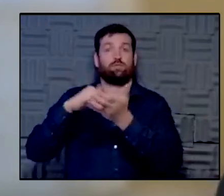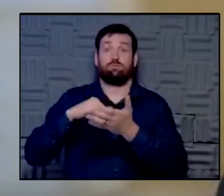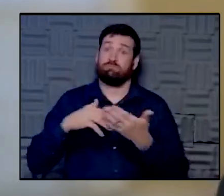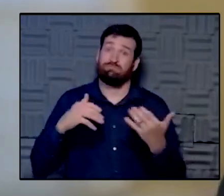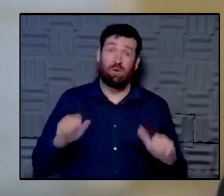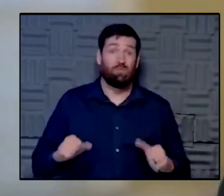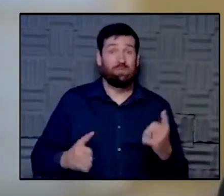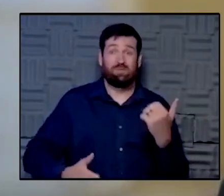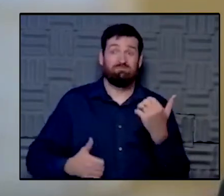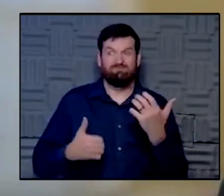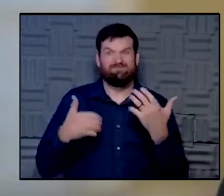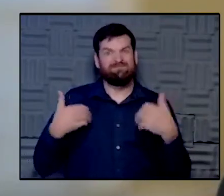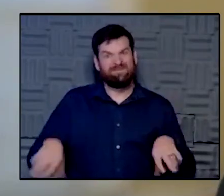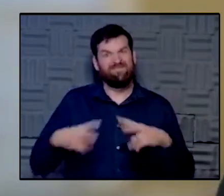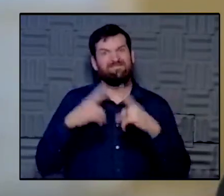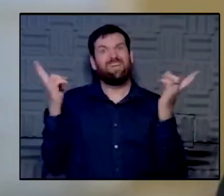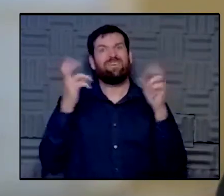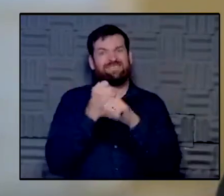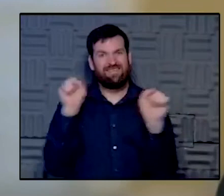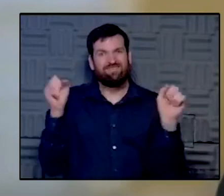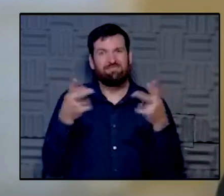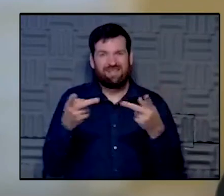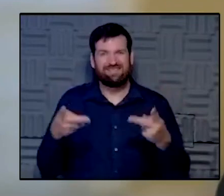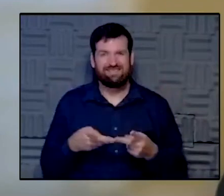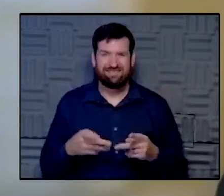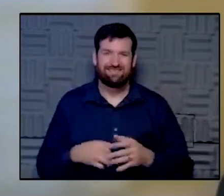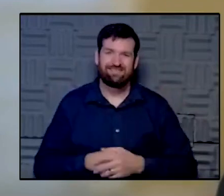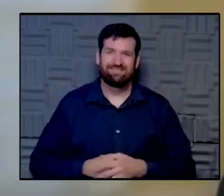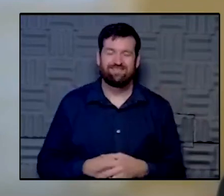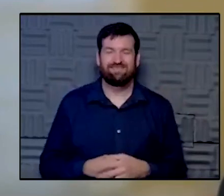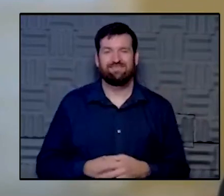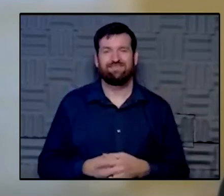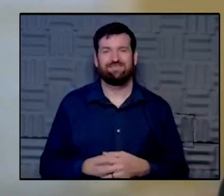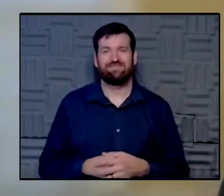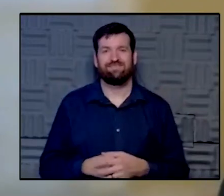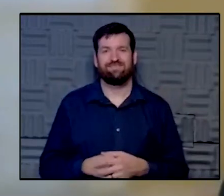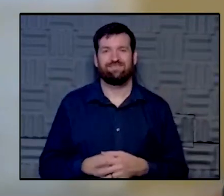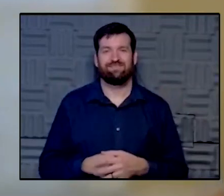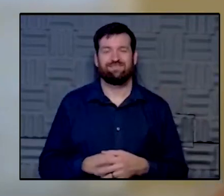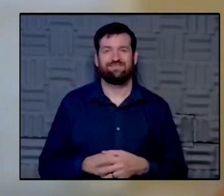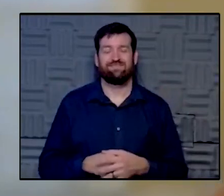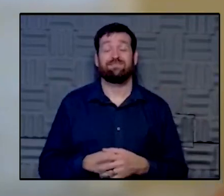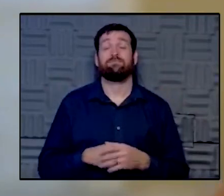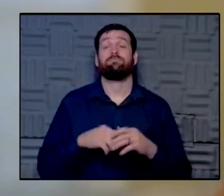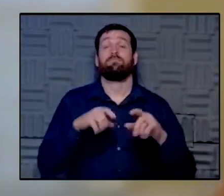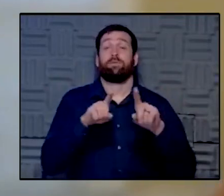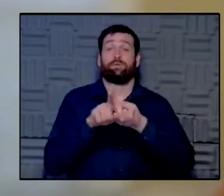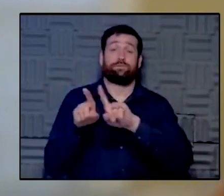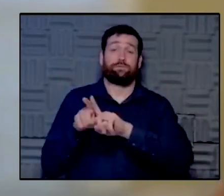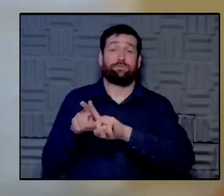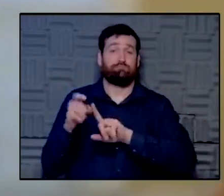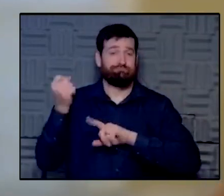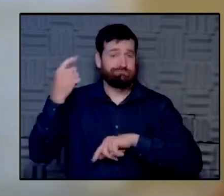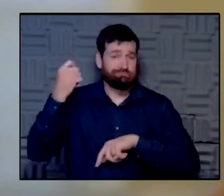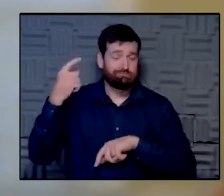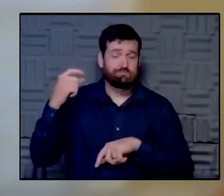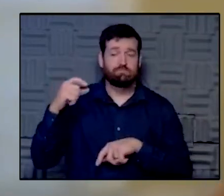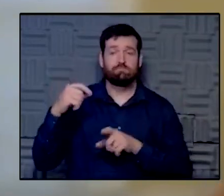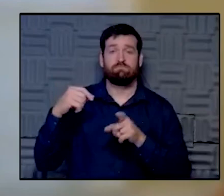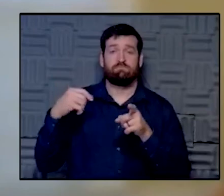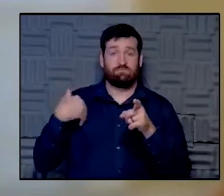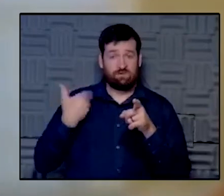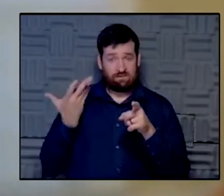probably the safest places you could be in our community right now. Also, one thing to note, if you have